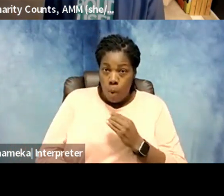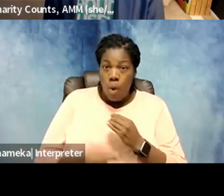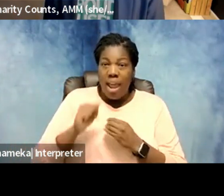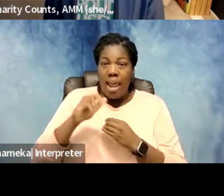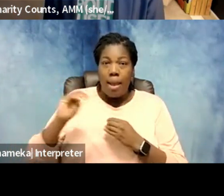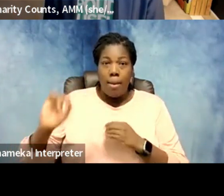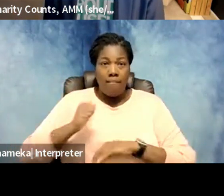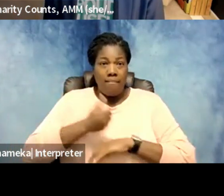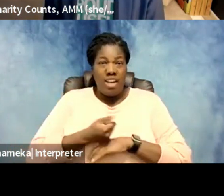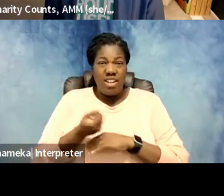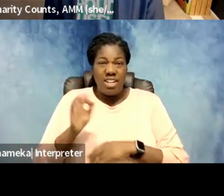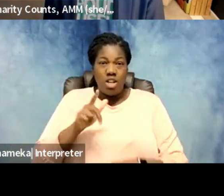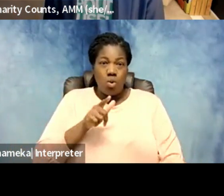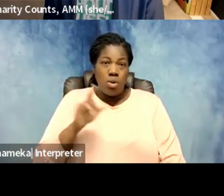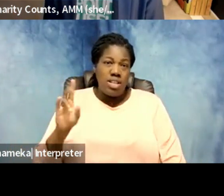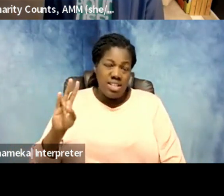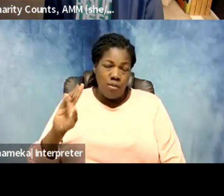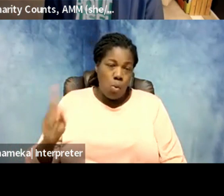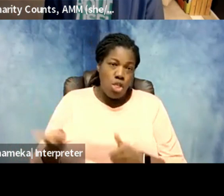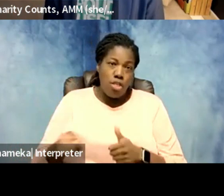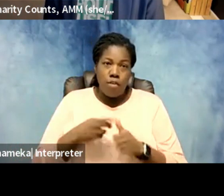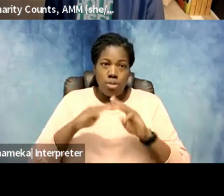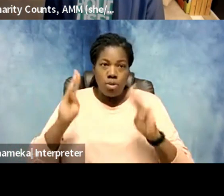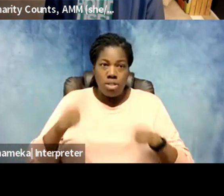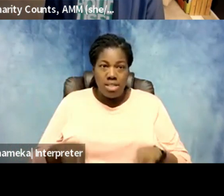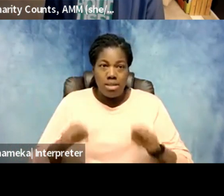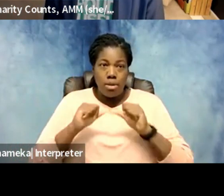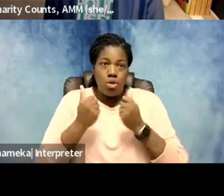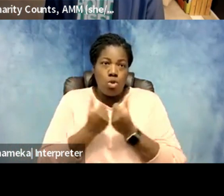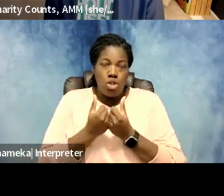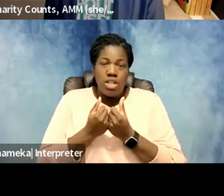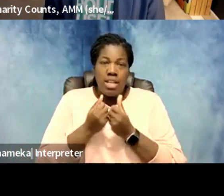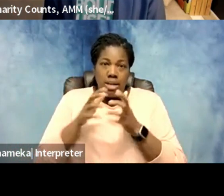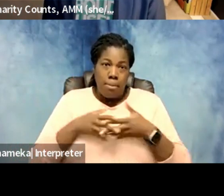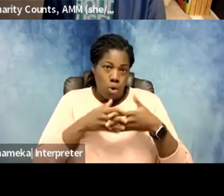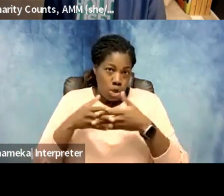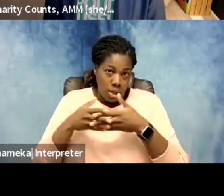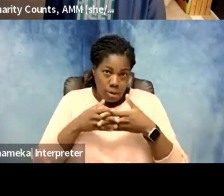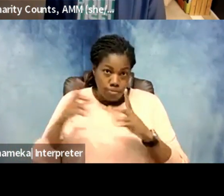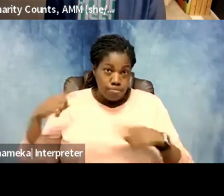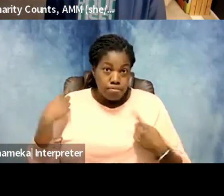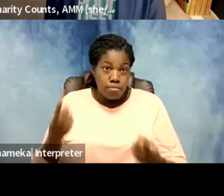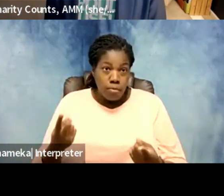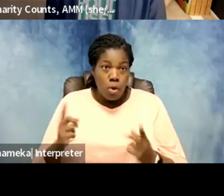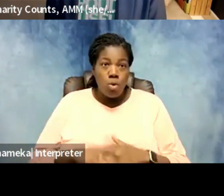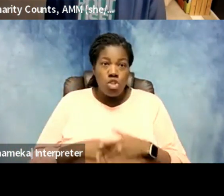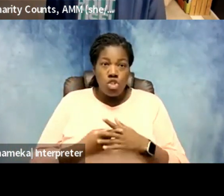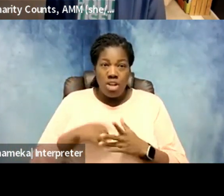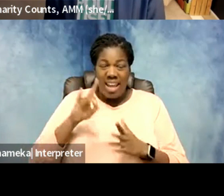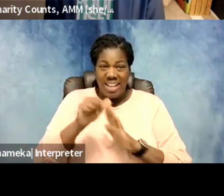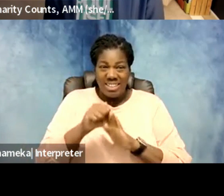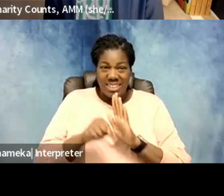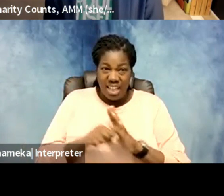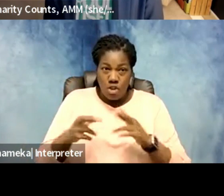in 1927, making us one of the very first museum associations in the United States. We serve an 8-state region, and our